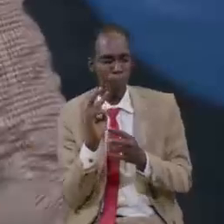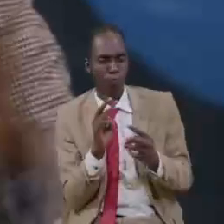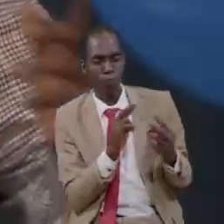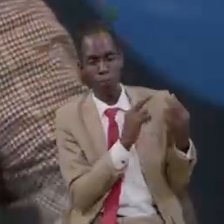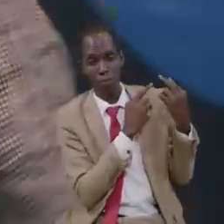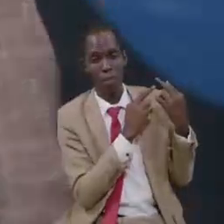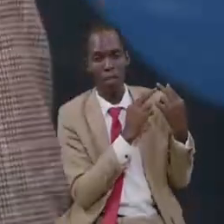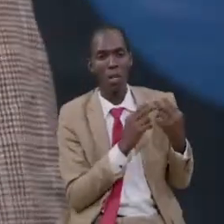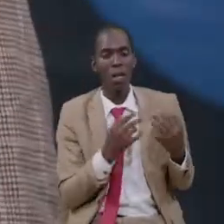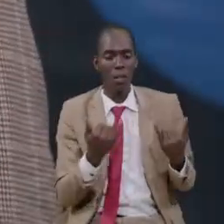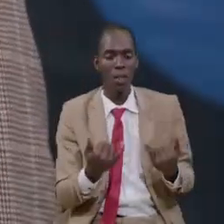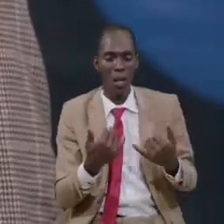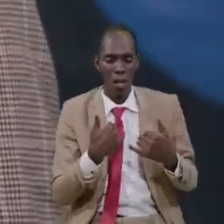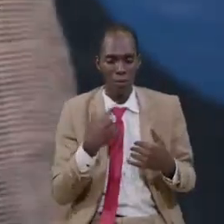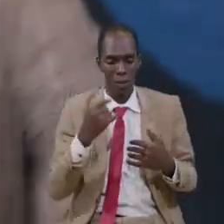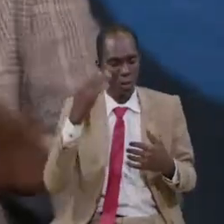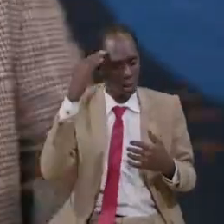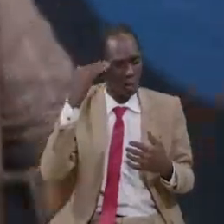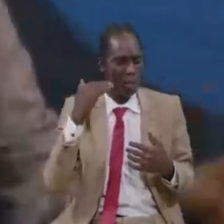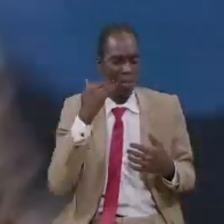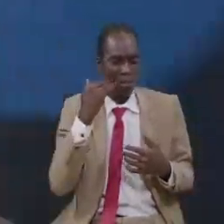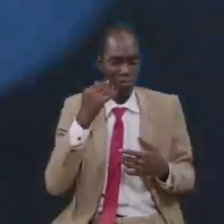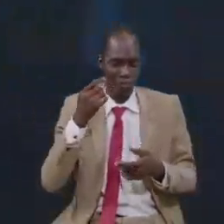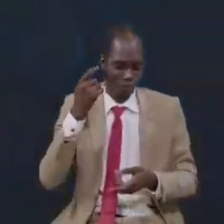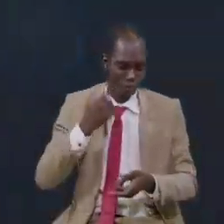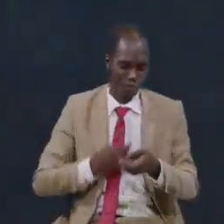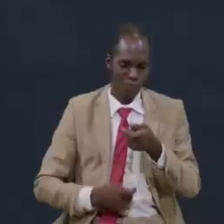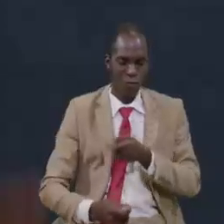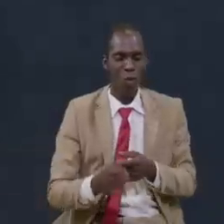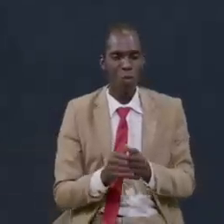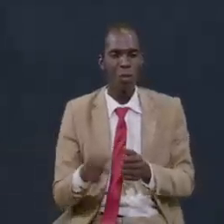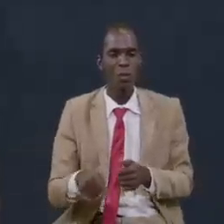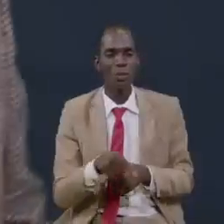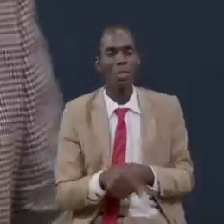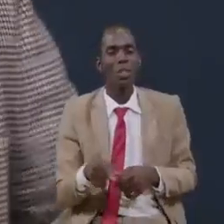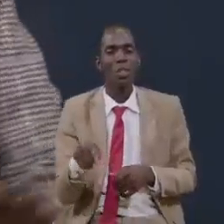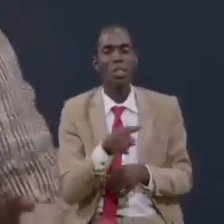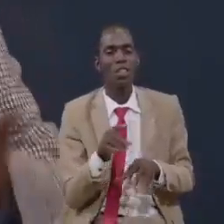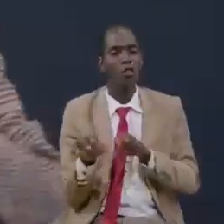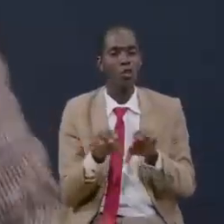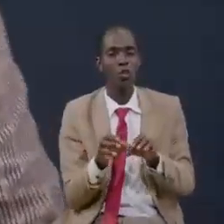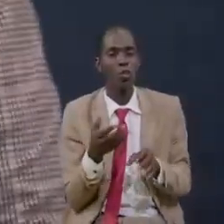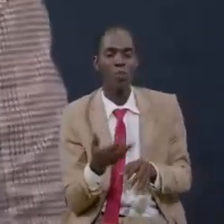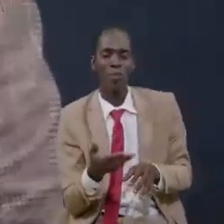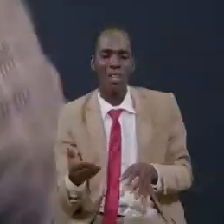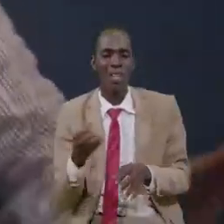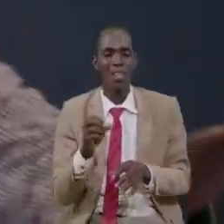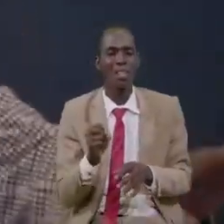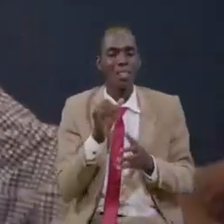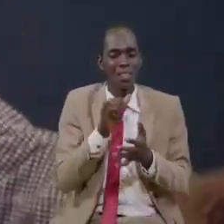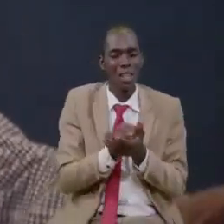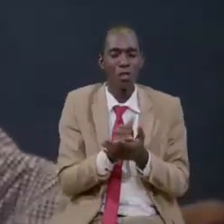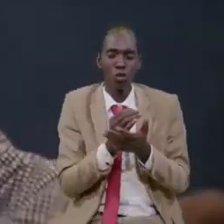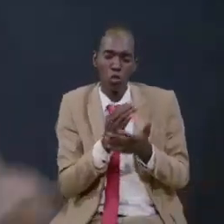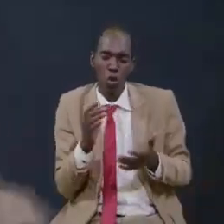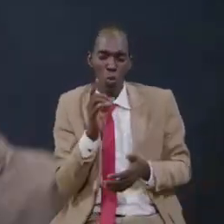heads turned upside down. They do things that even somebody that didn't go